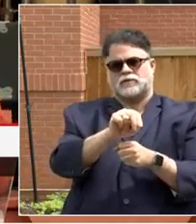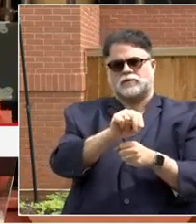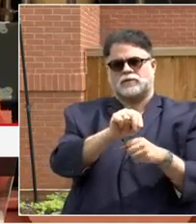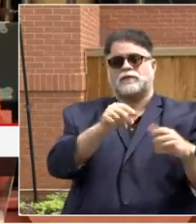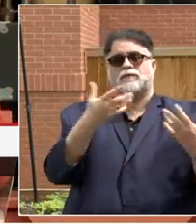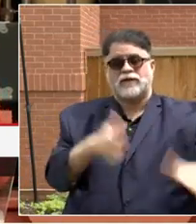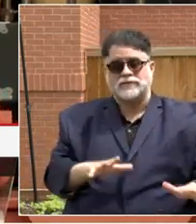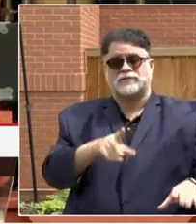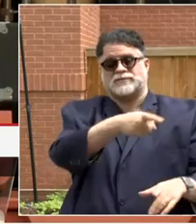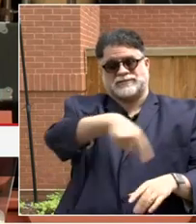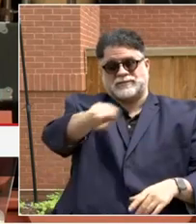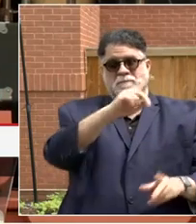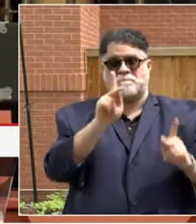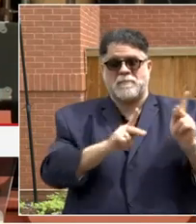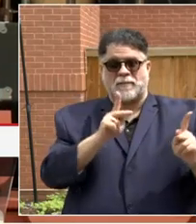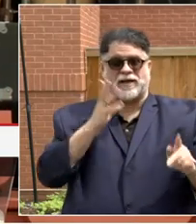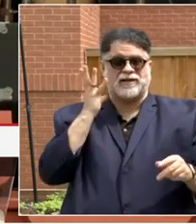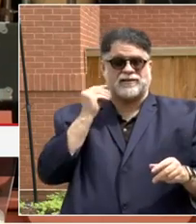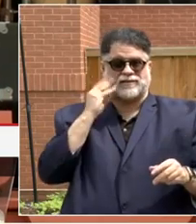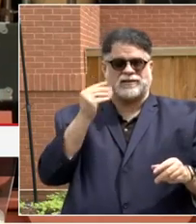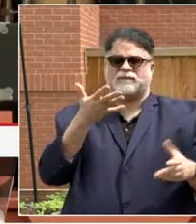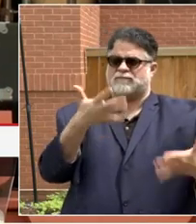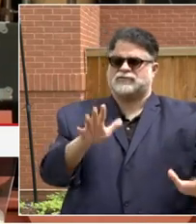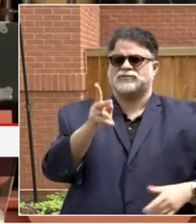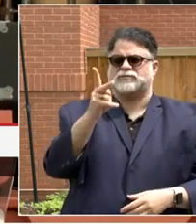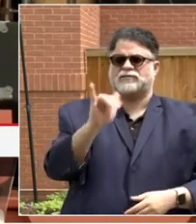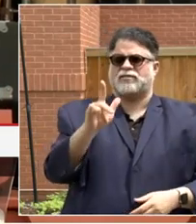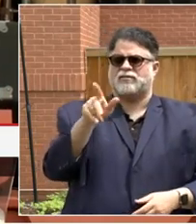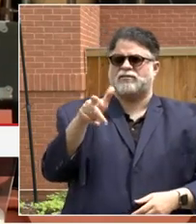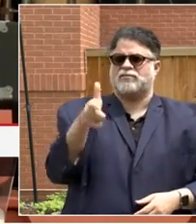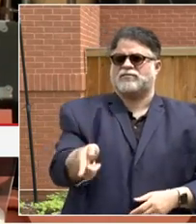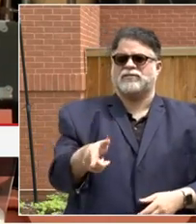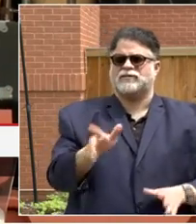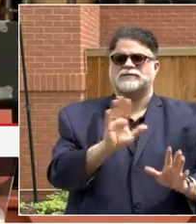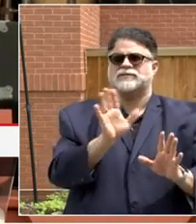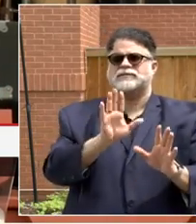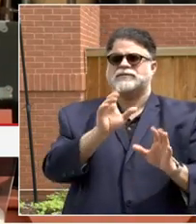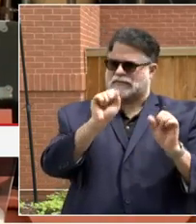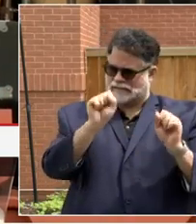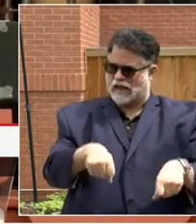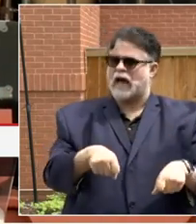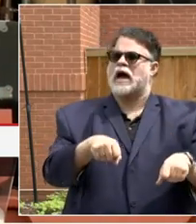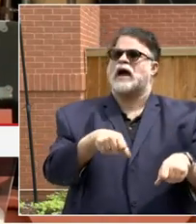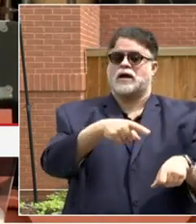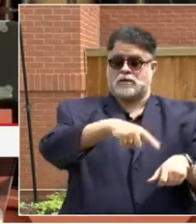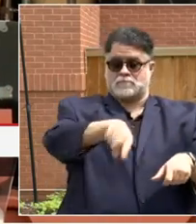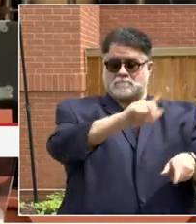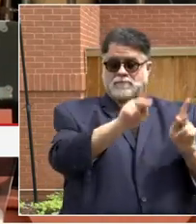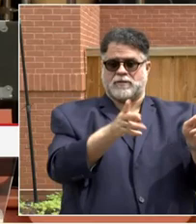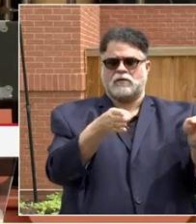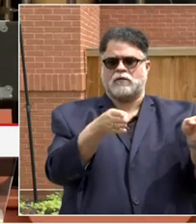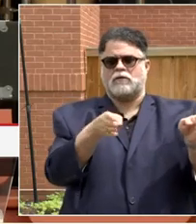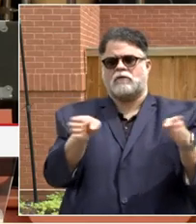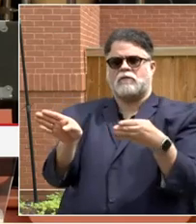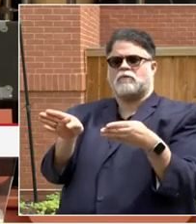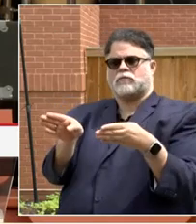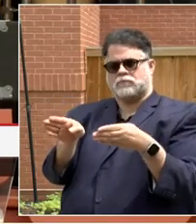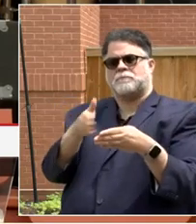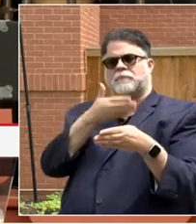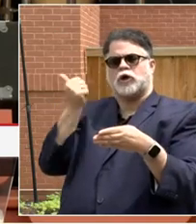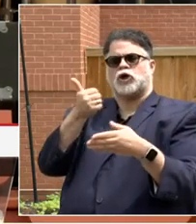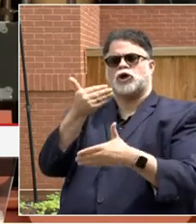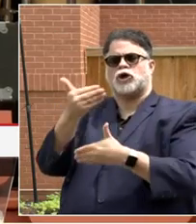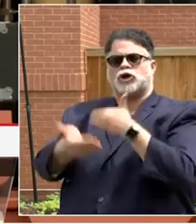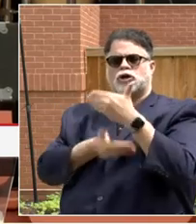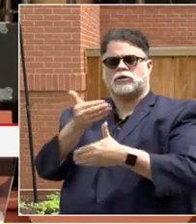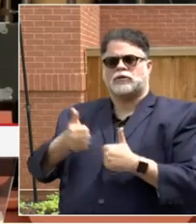gun and getting them on a safer path forward. It's going to take all of us.